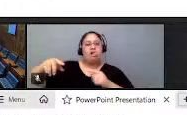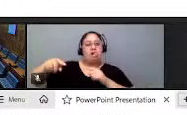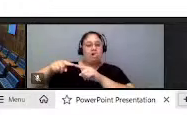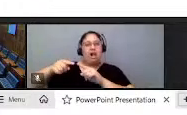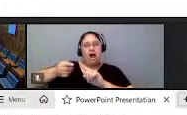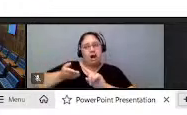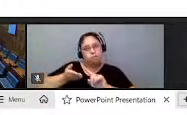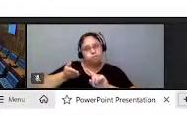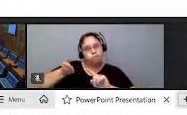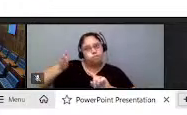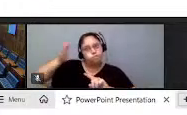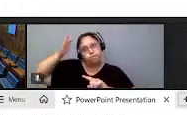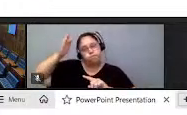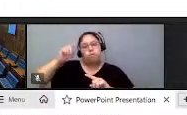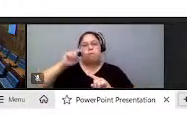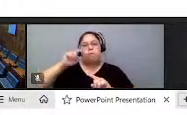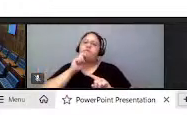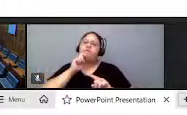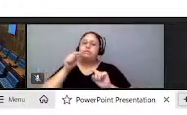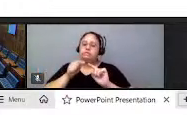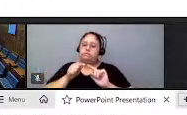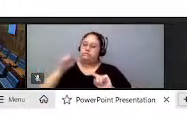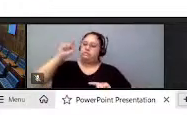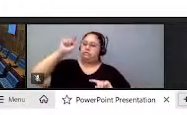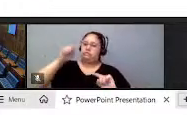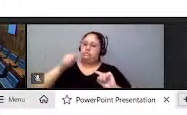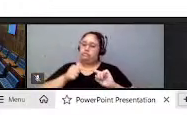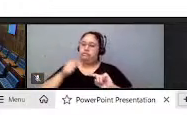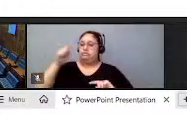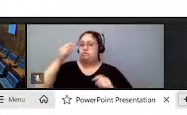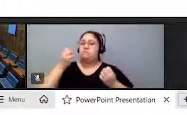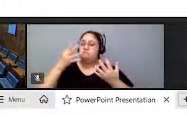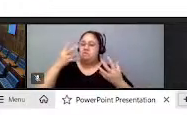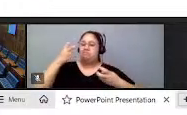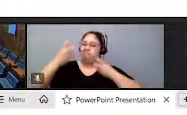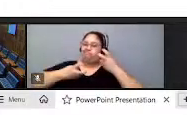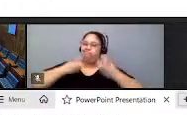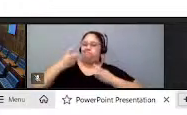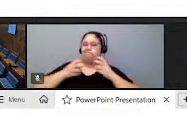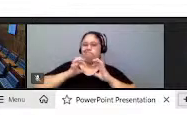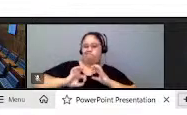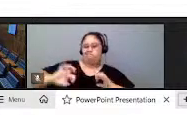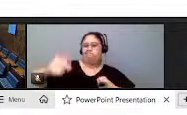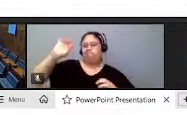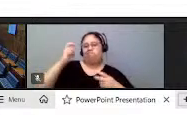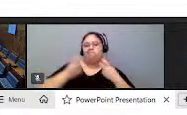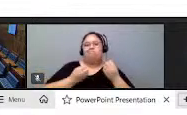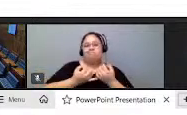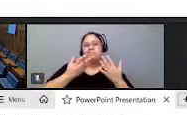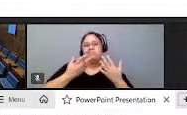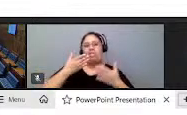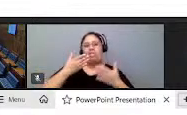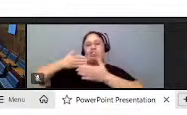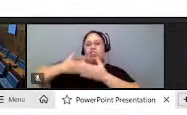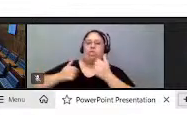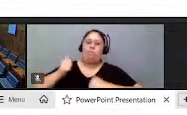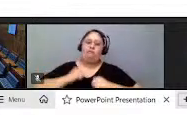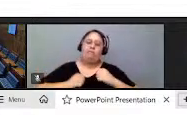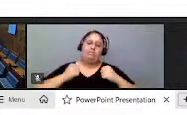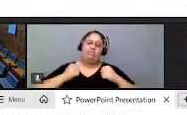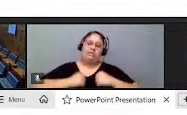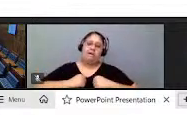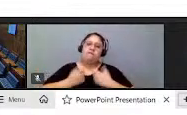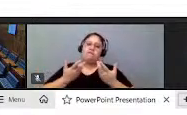to Bufford West we've had a number of cable thefts uh that have really uh hindered the performance